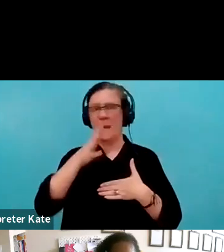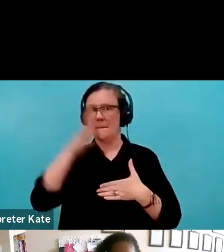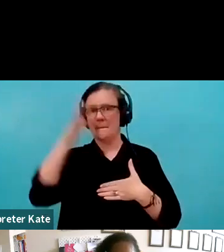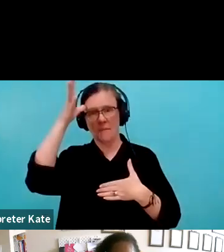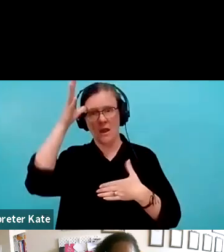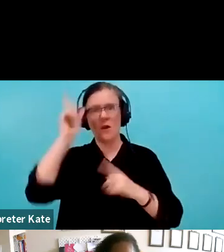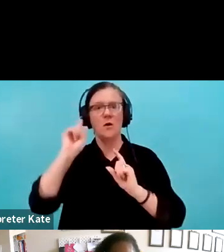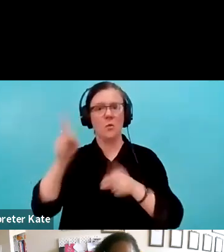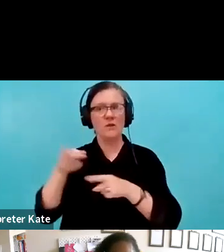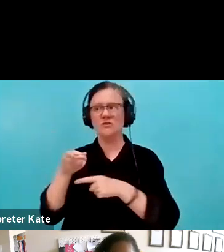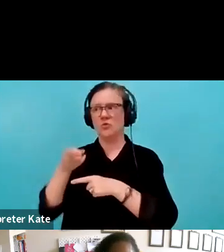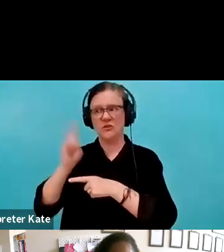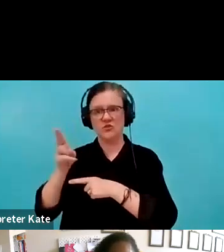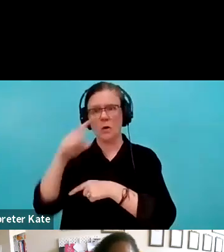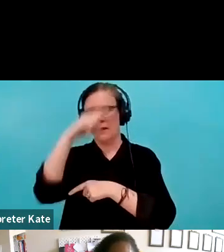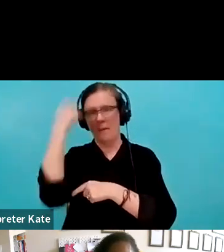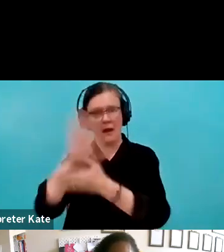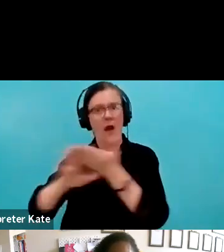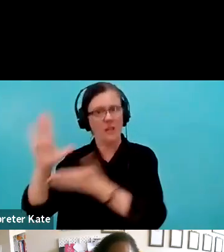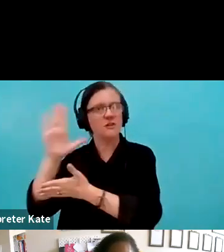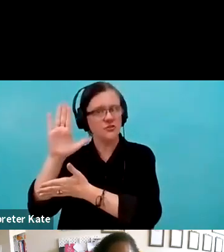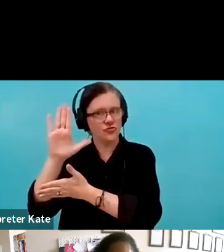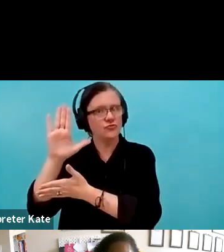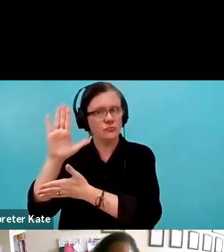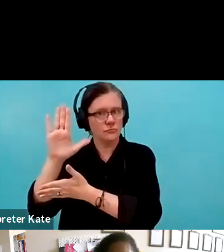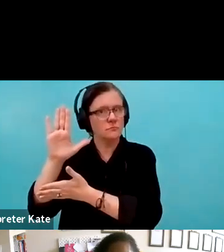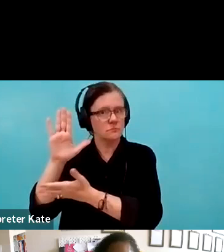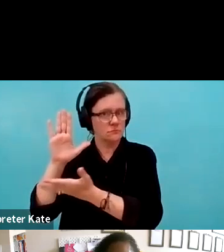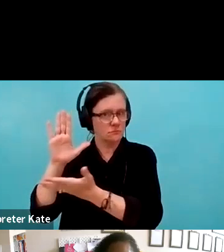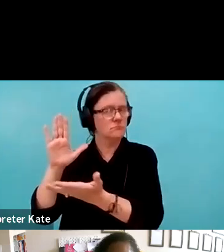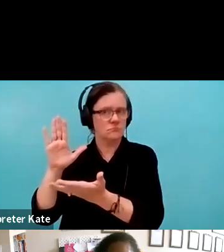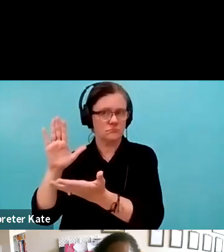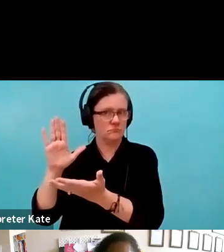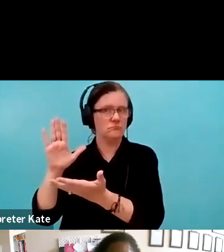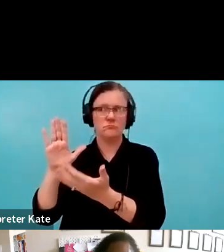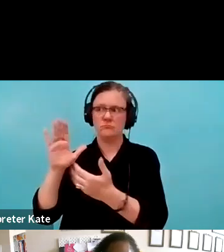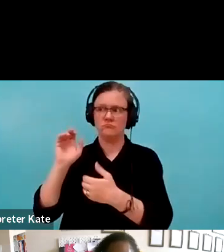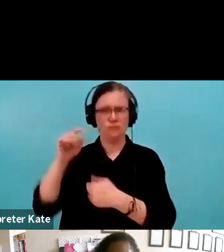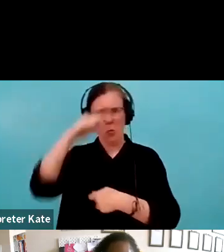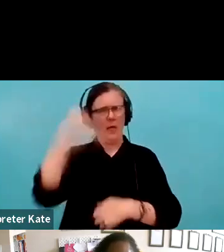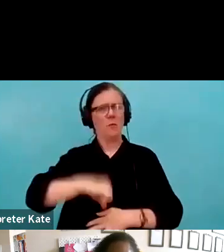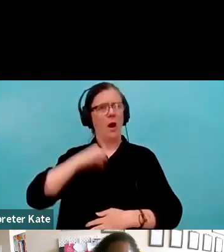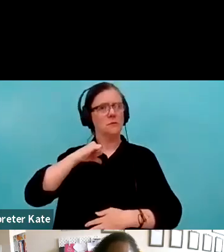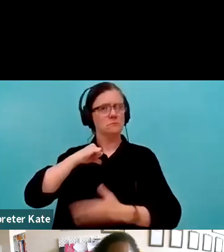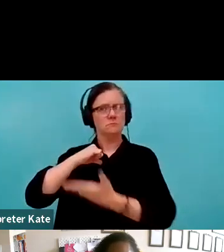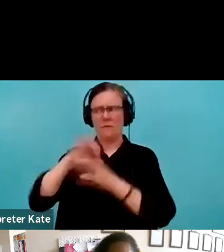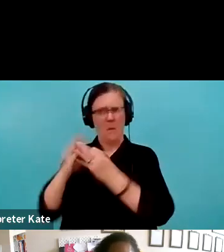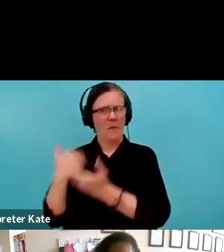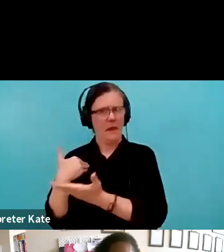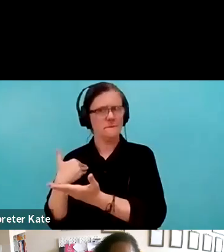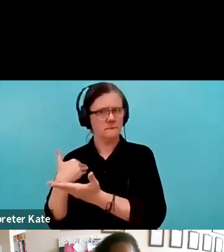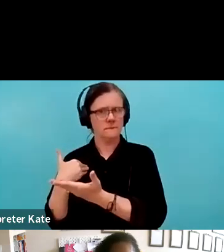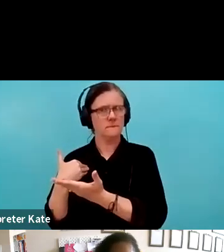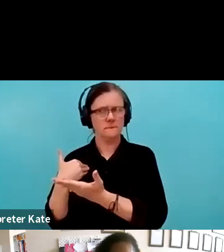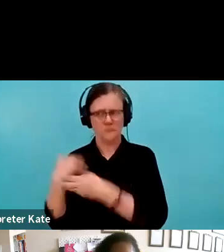historically Black college. So, you know, there was this concept of Black pride that you know,